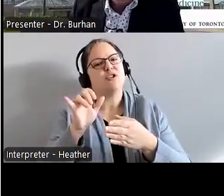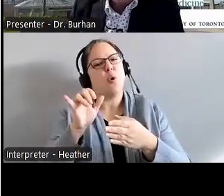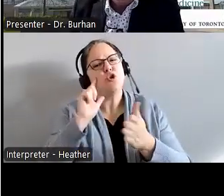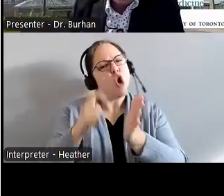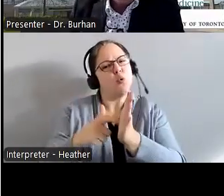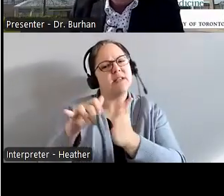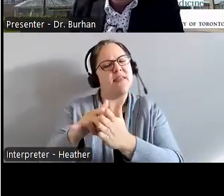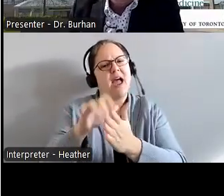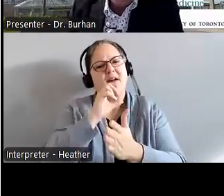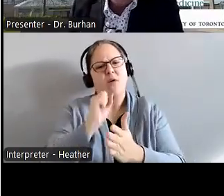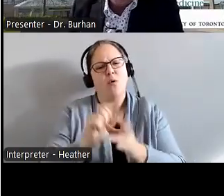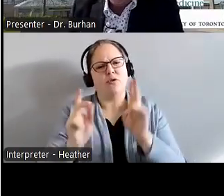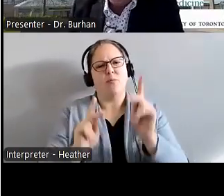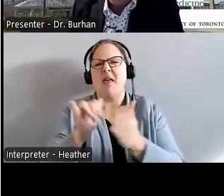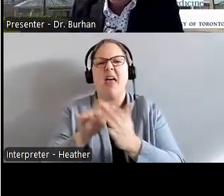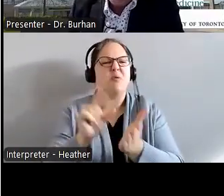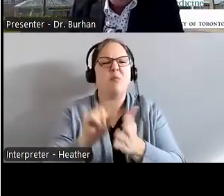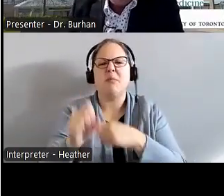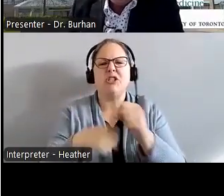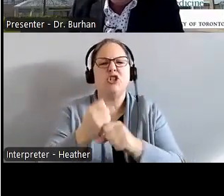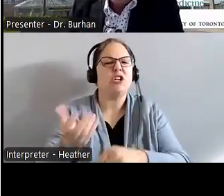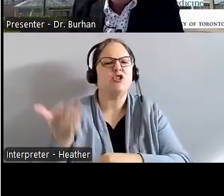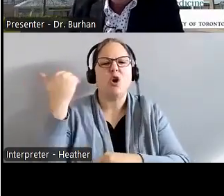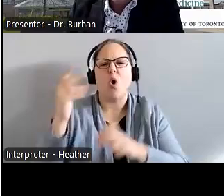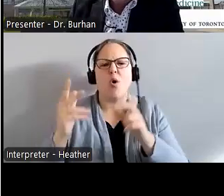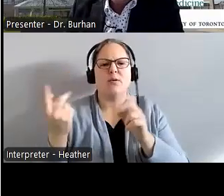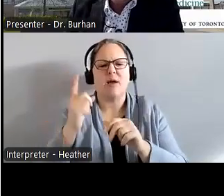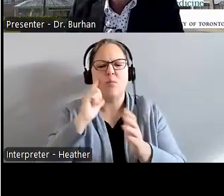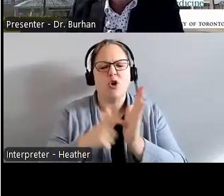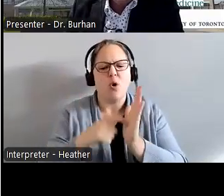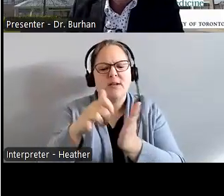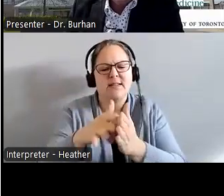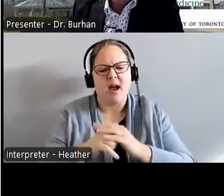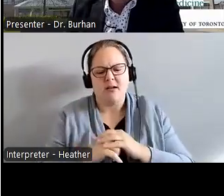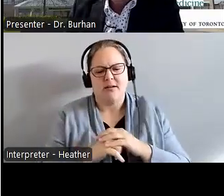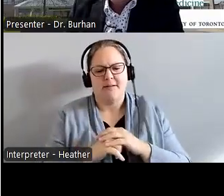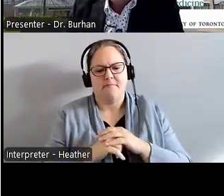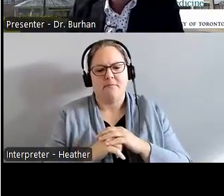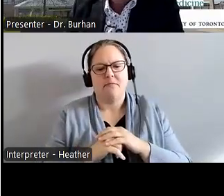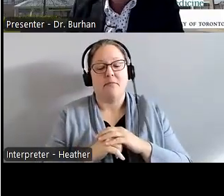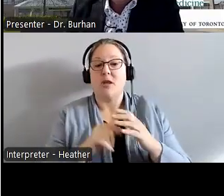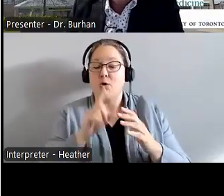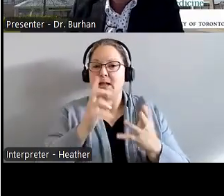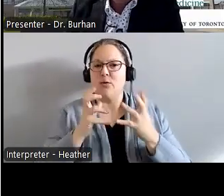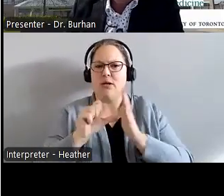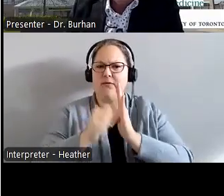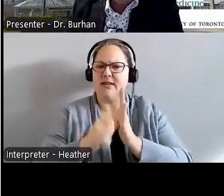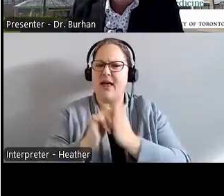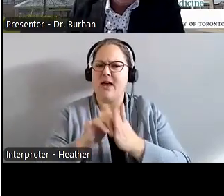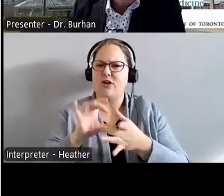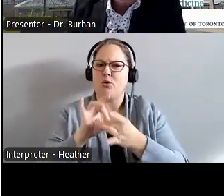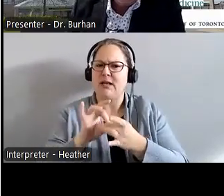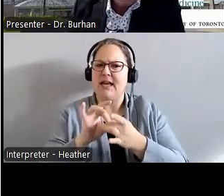was published years ago by a geriatrician to highlight that there is a relationship